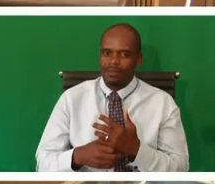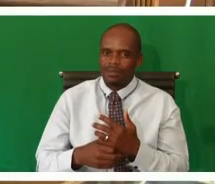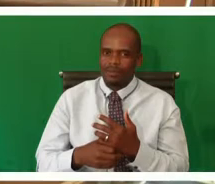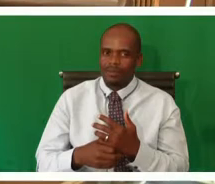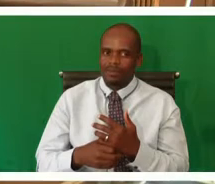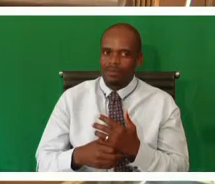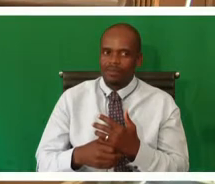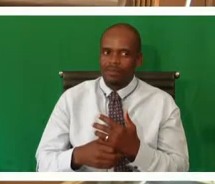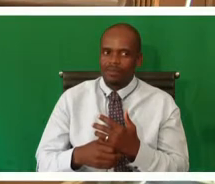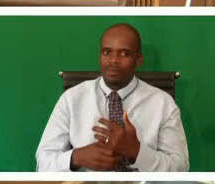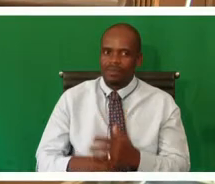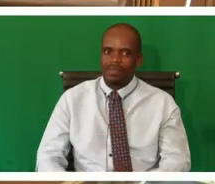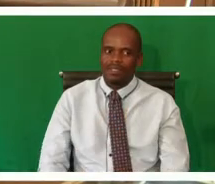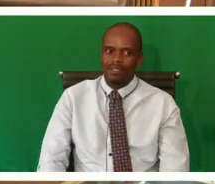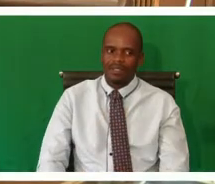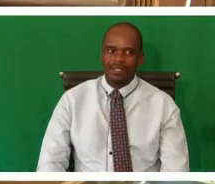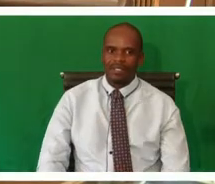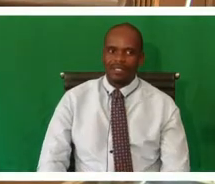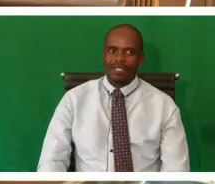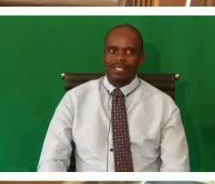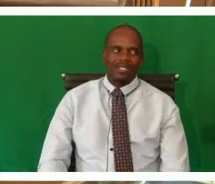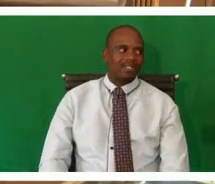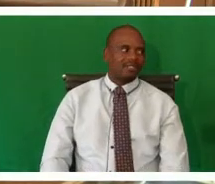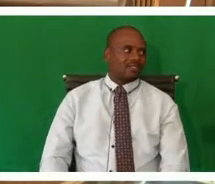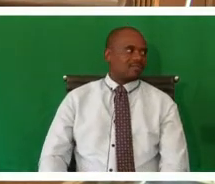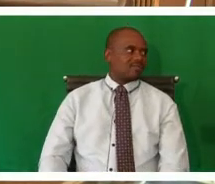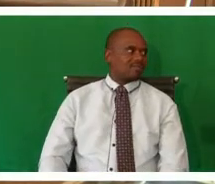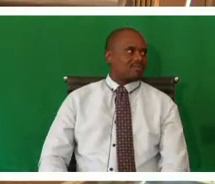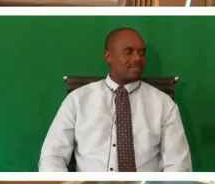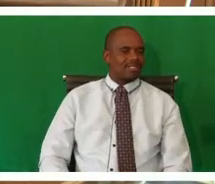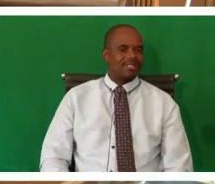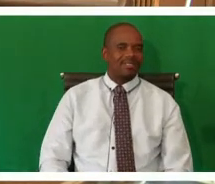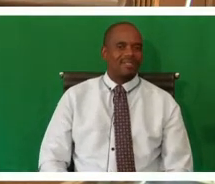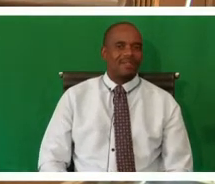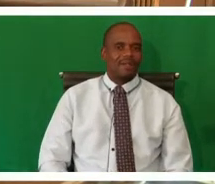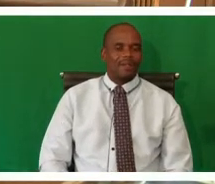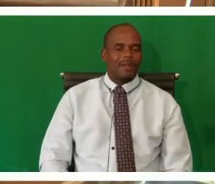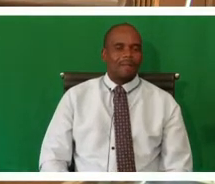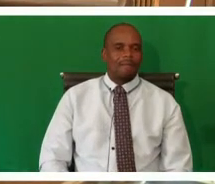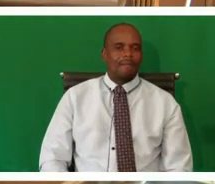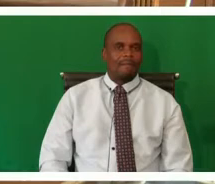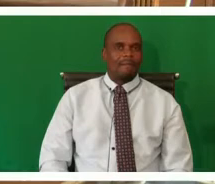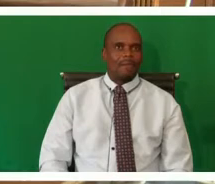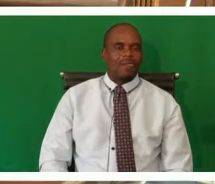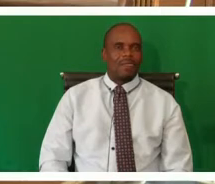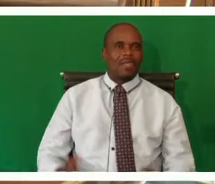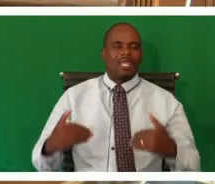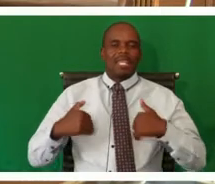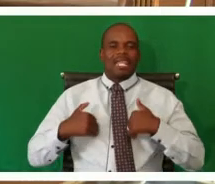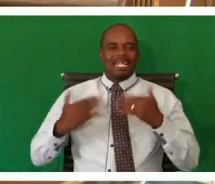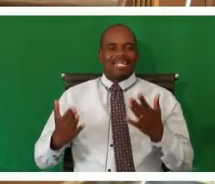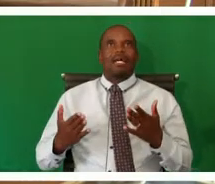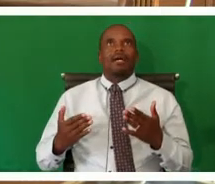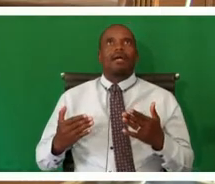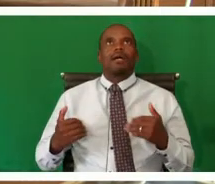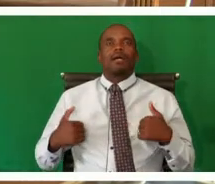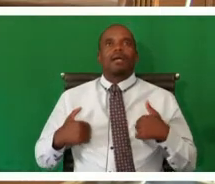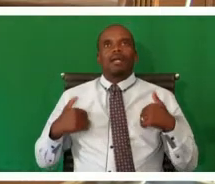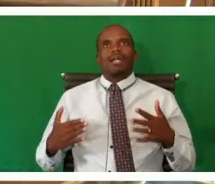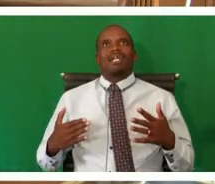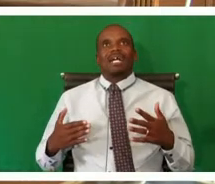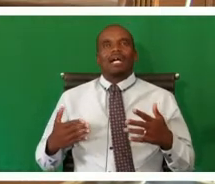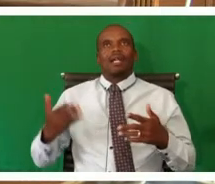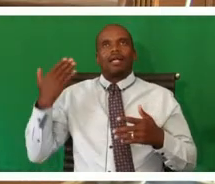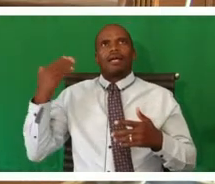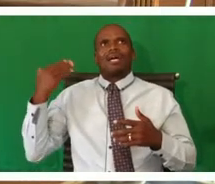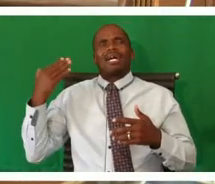ke a kgolo gore Freistata e ya qala go bana le substance abuse e be na le e leng ya yona.